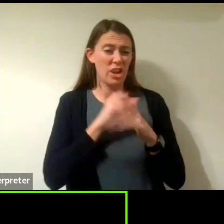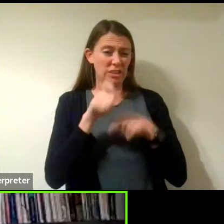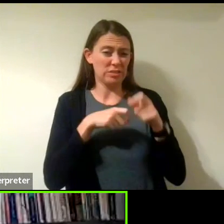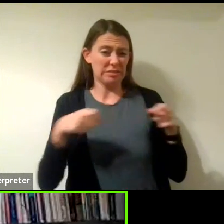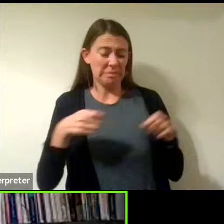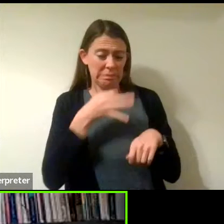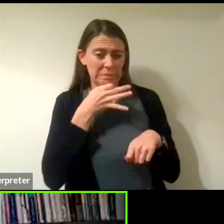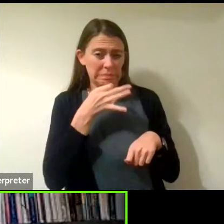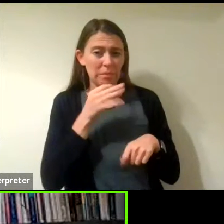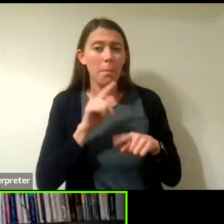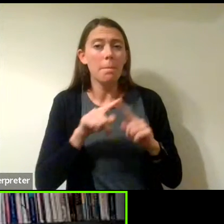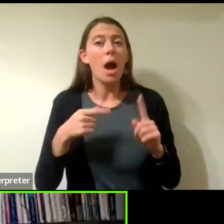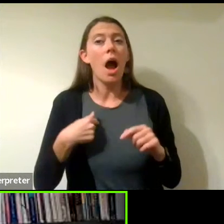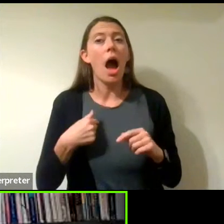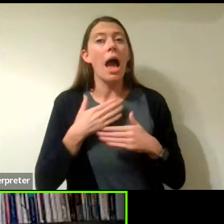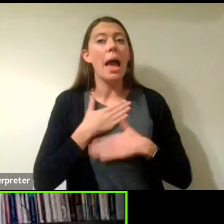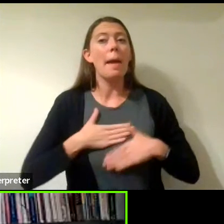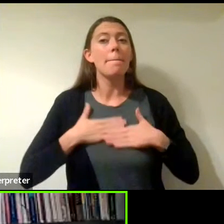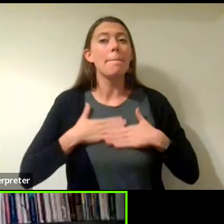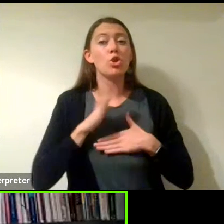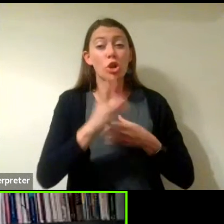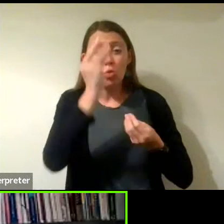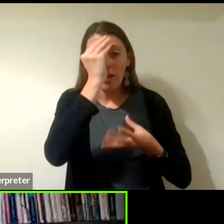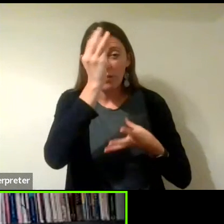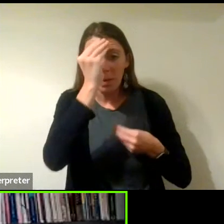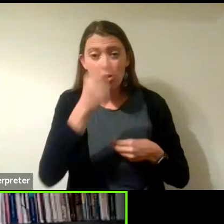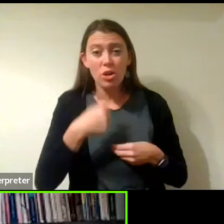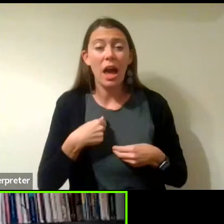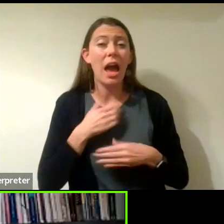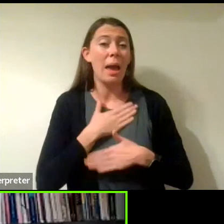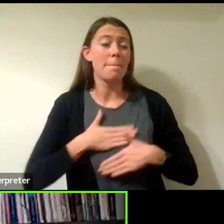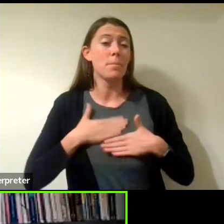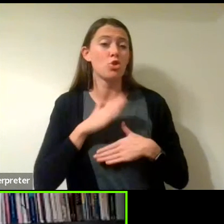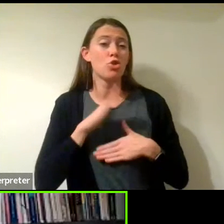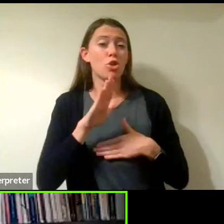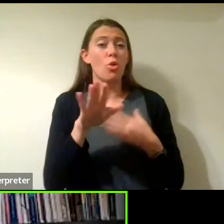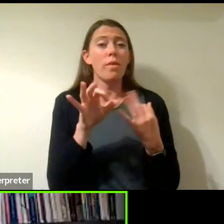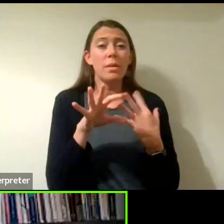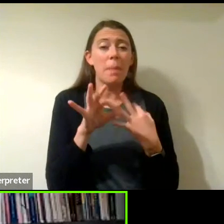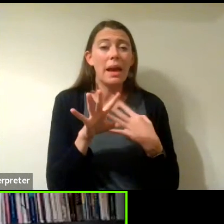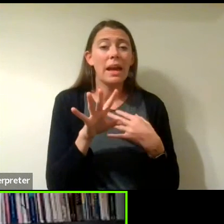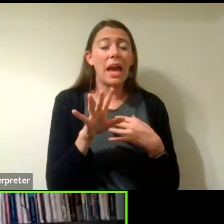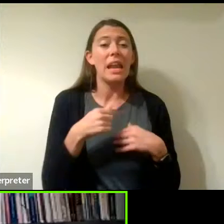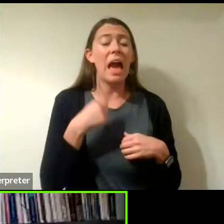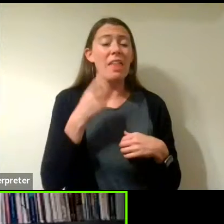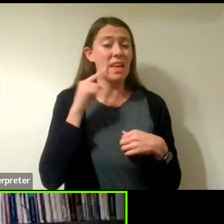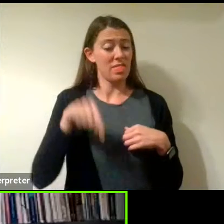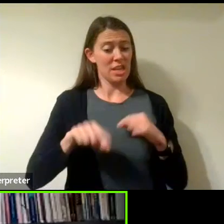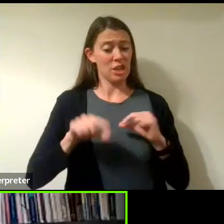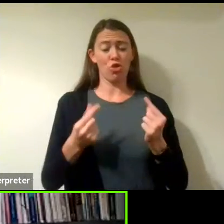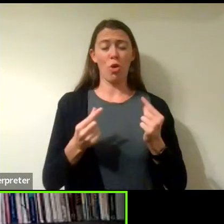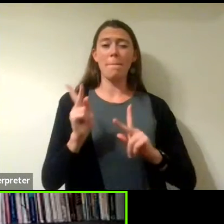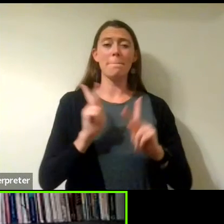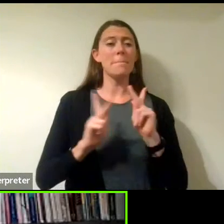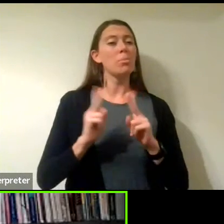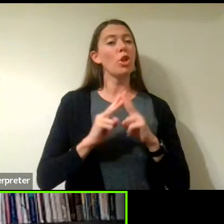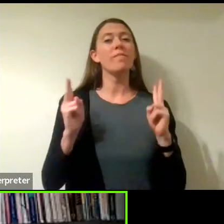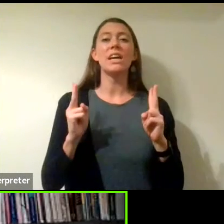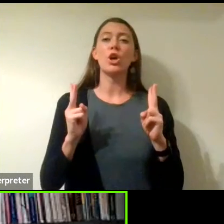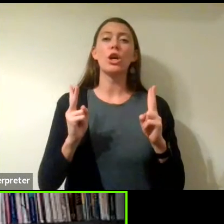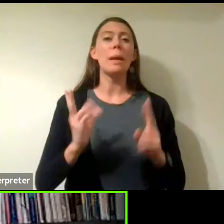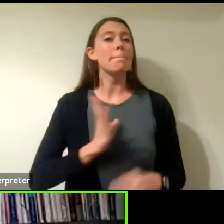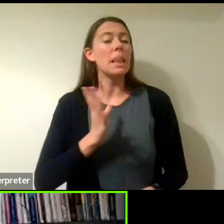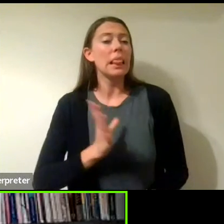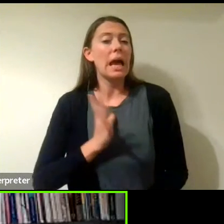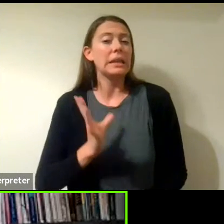exchange. I was thinking to myself, people are really very polite in this group, and this is not a love fest. This is